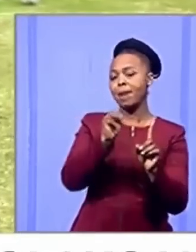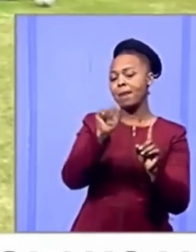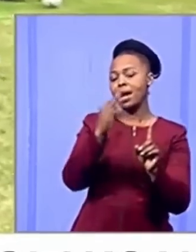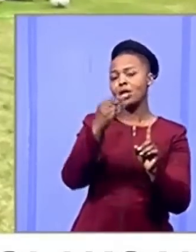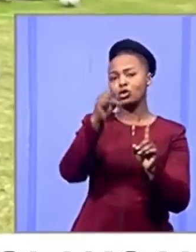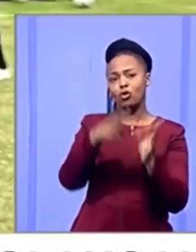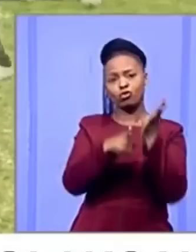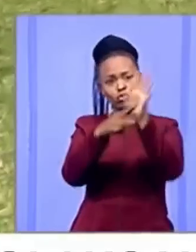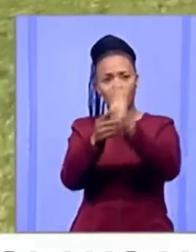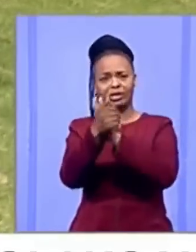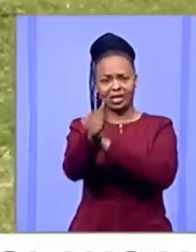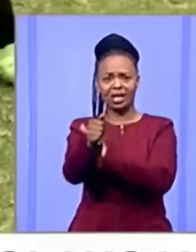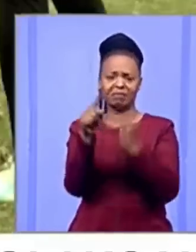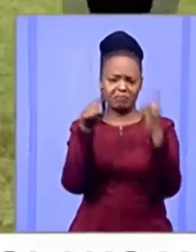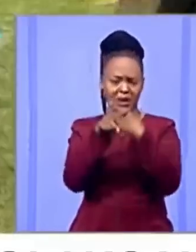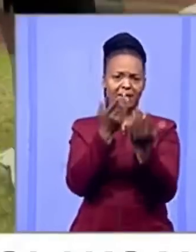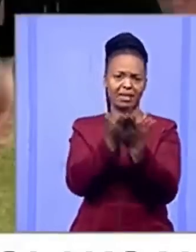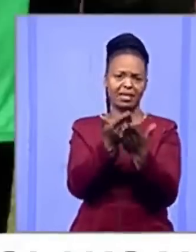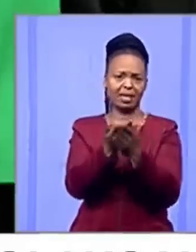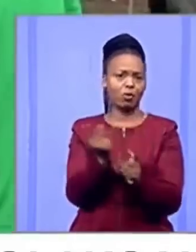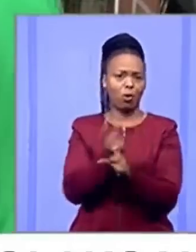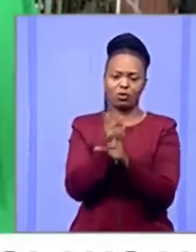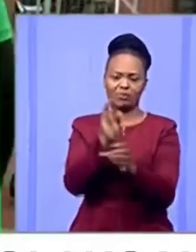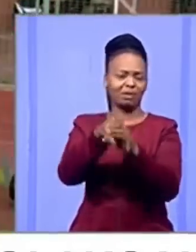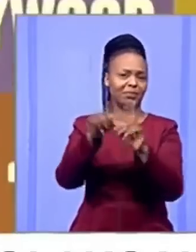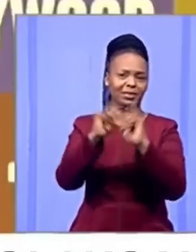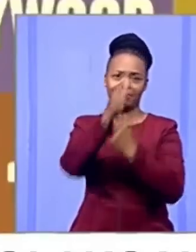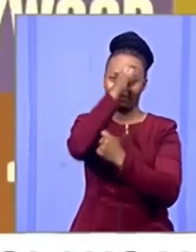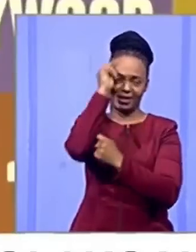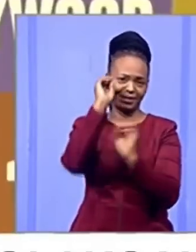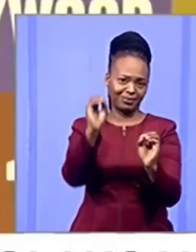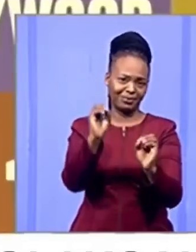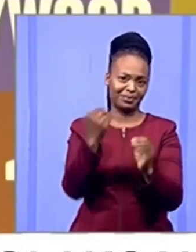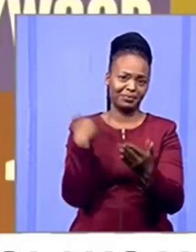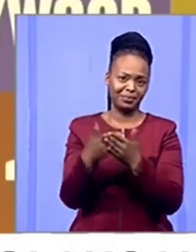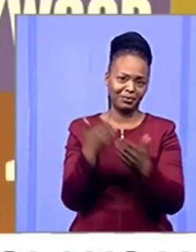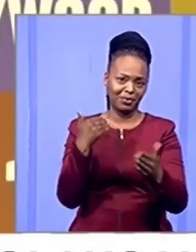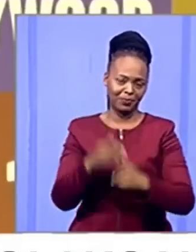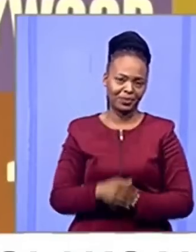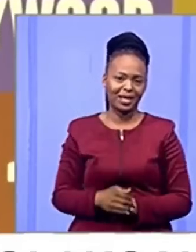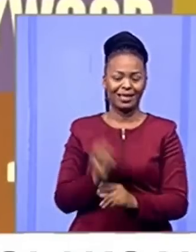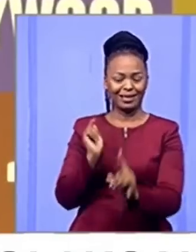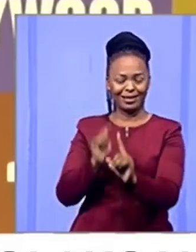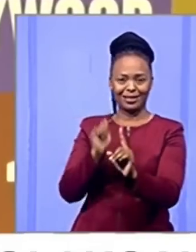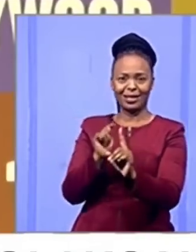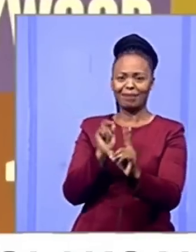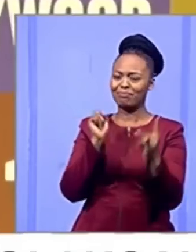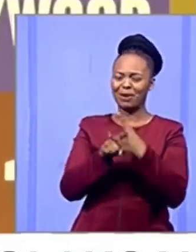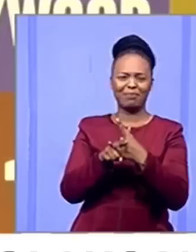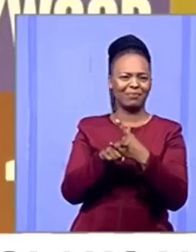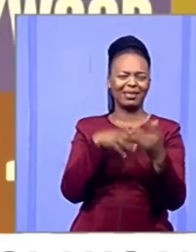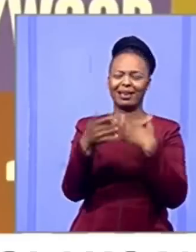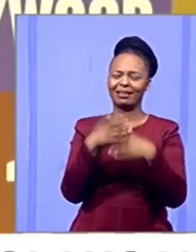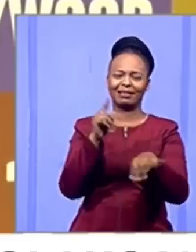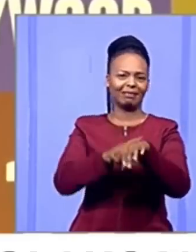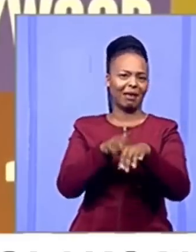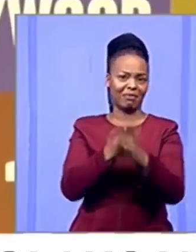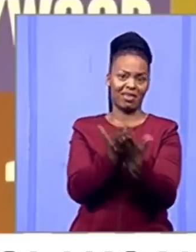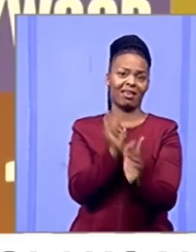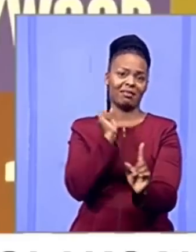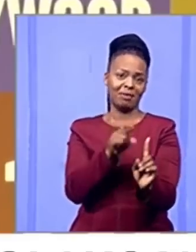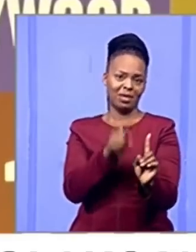sa raloke ka mehla mo sehlopheng sa gagwe. Who can score goal at any given time and might not give